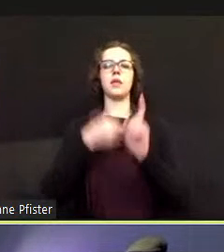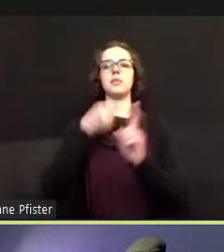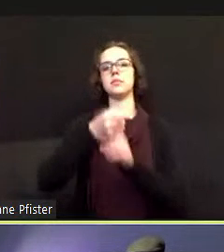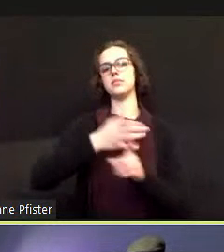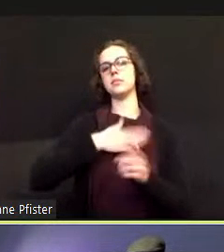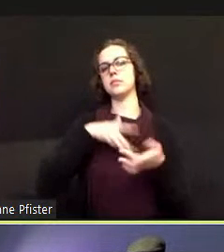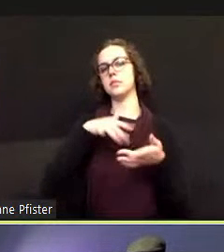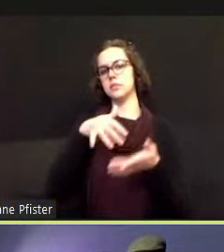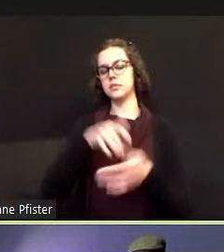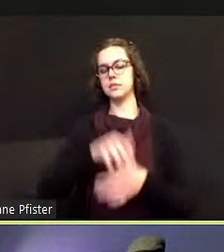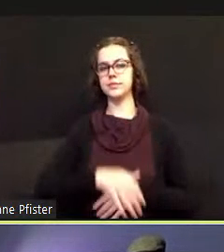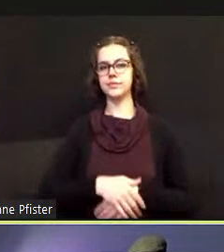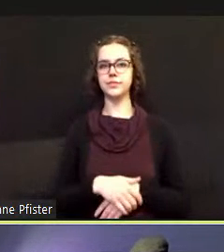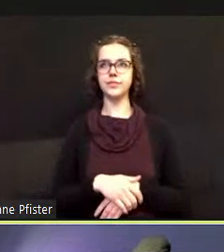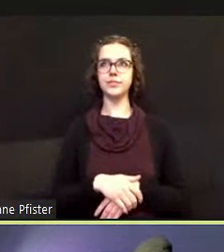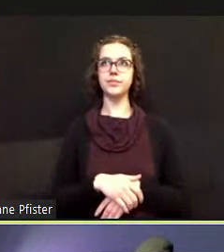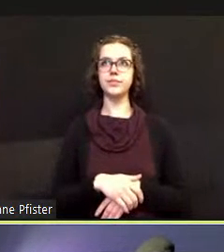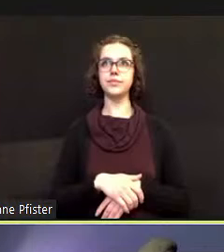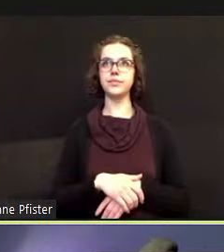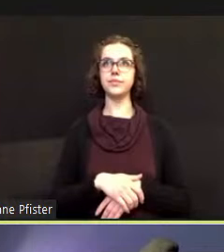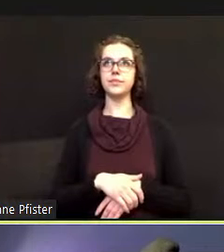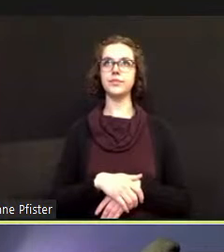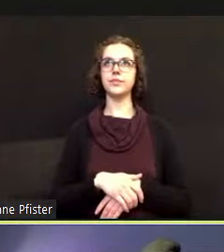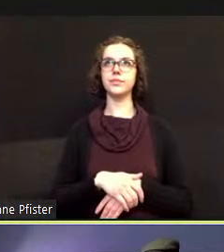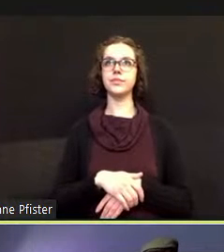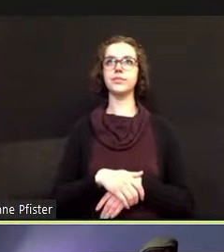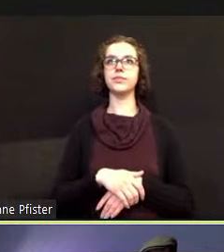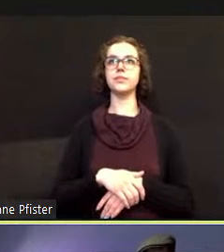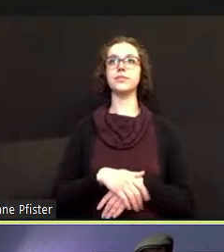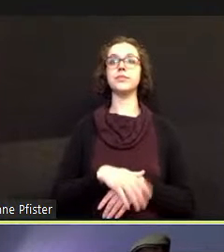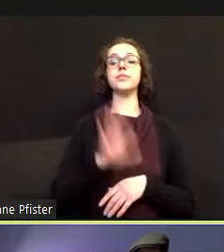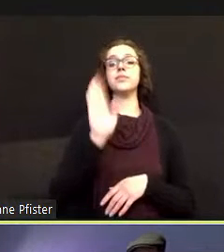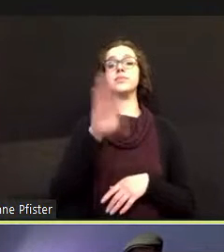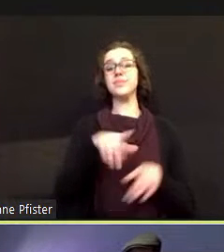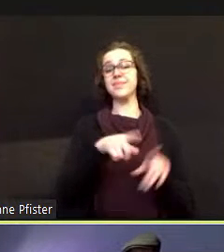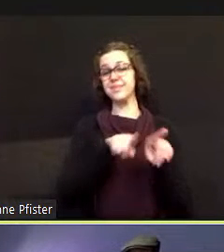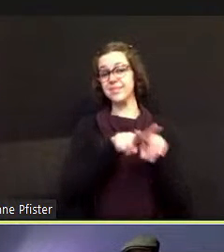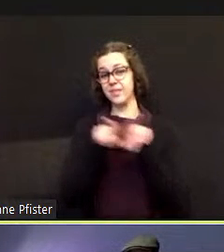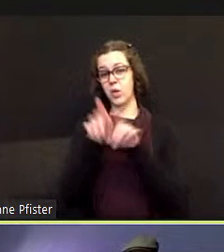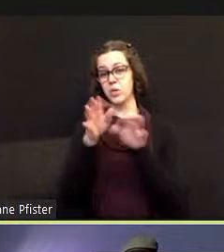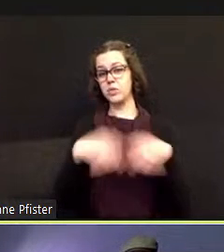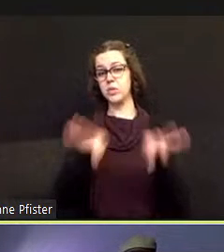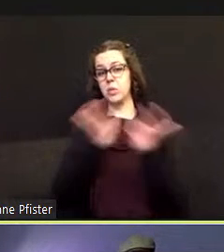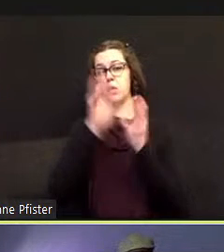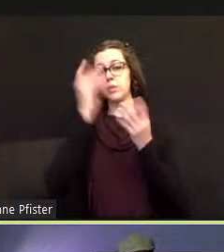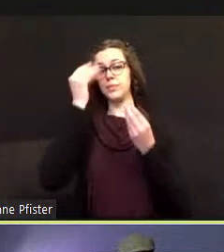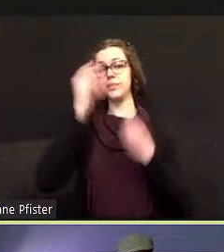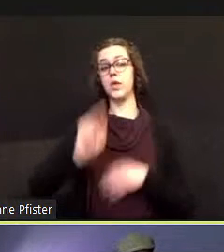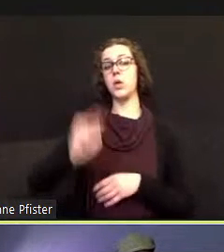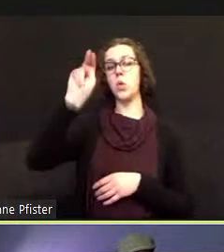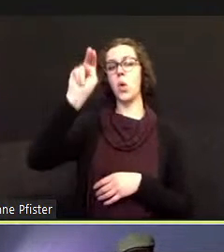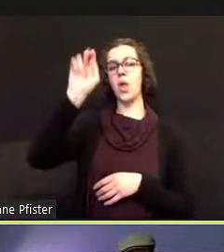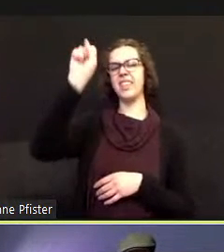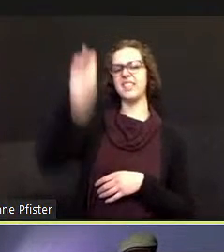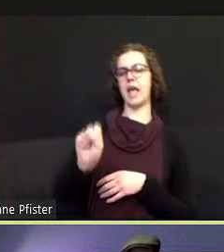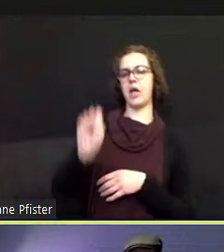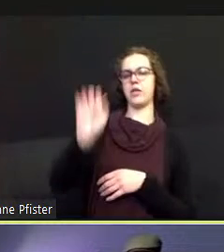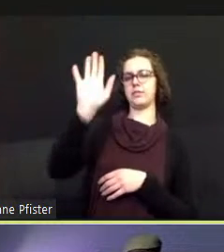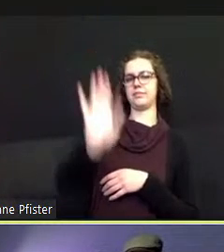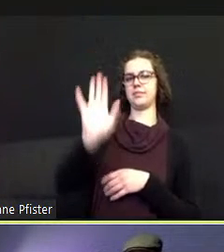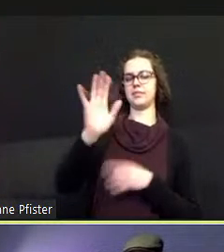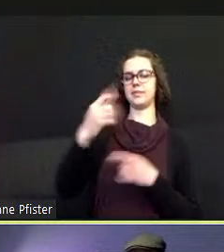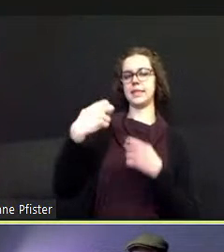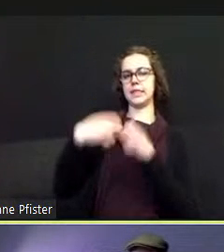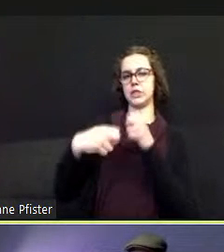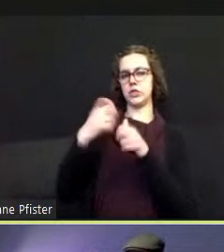All right. So it's also important to think about the North-South issues going on. We